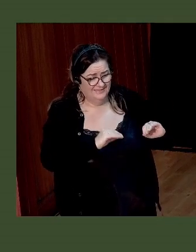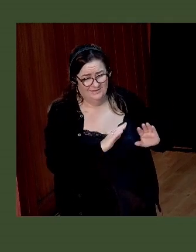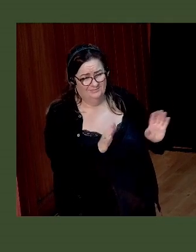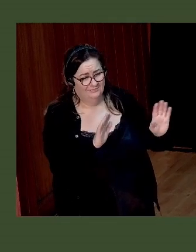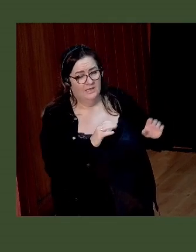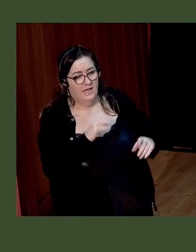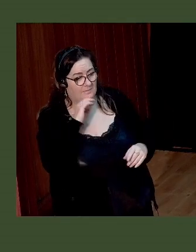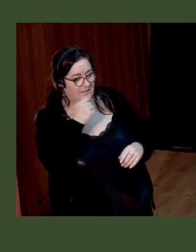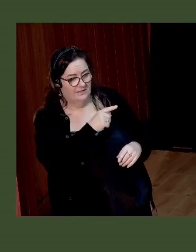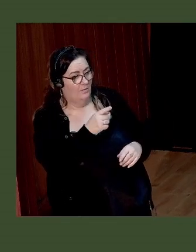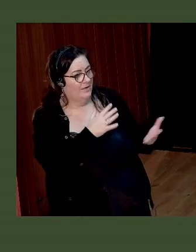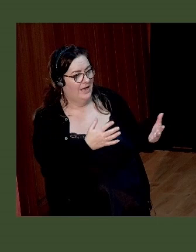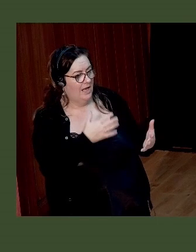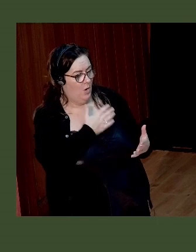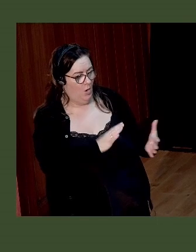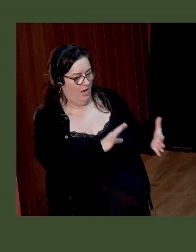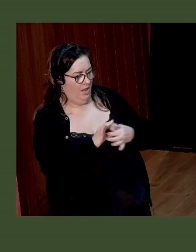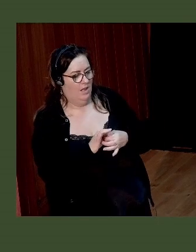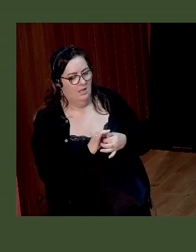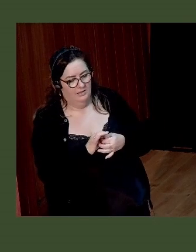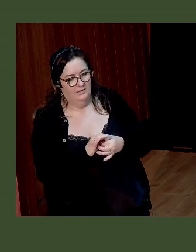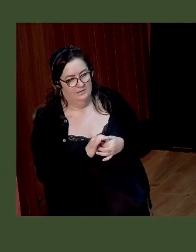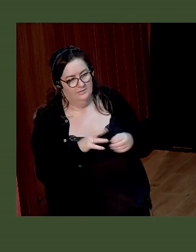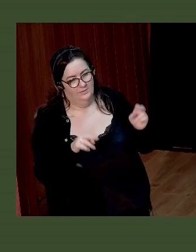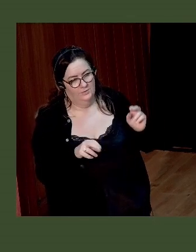as a result, no matter how loyal to the new state they were.